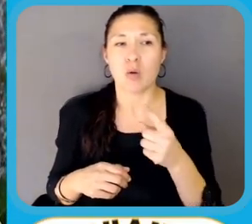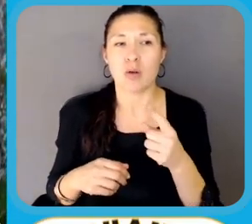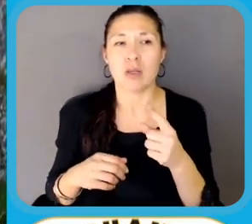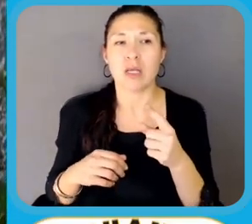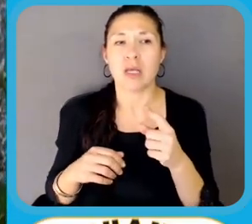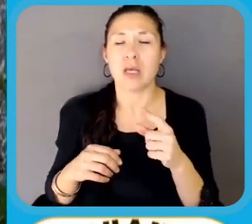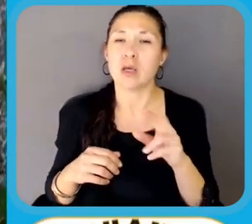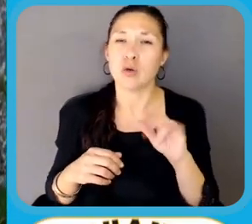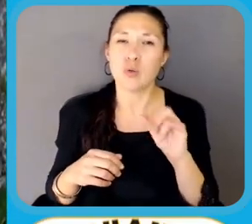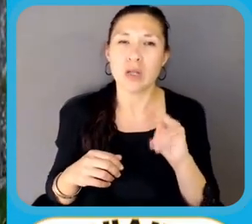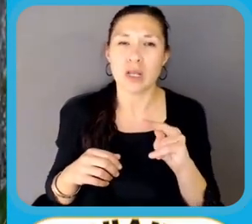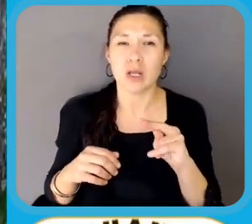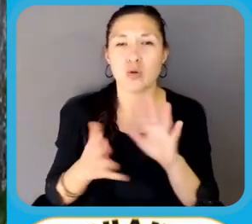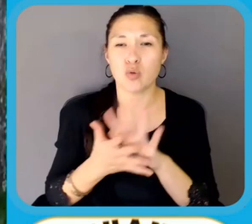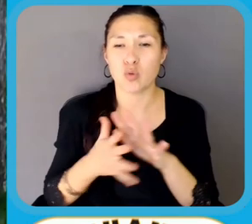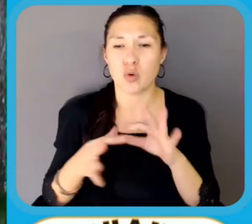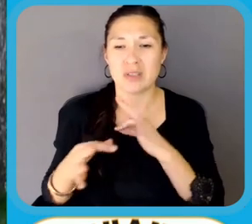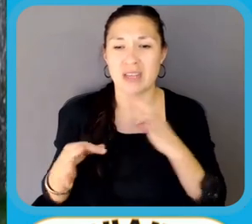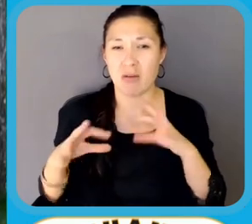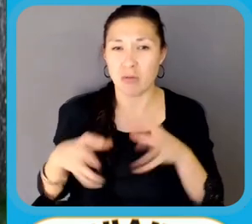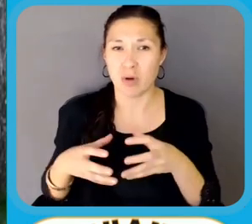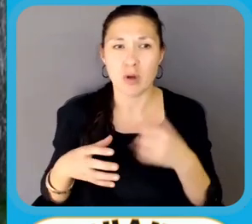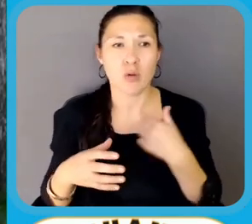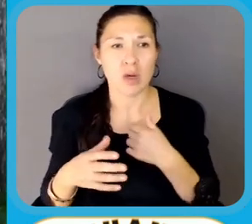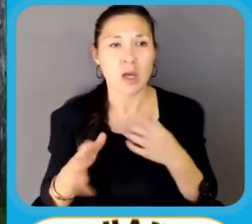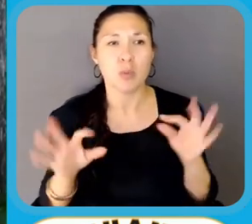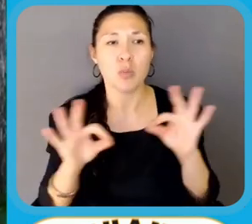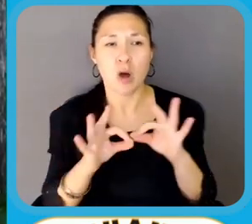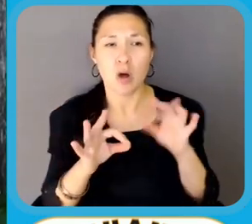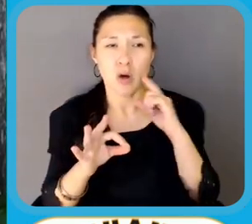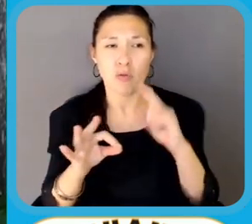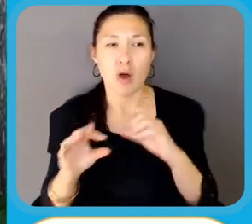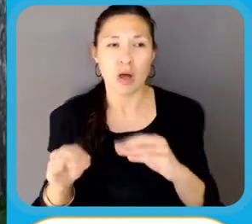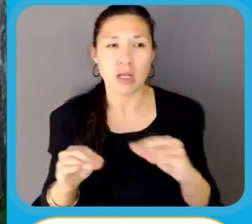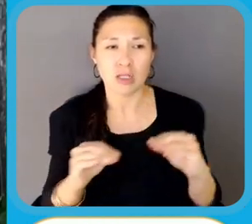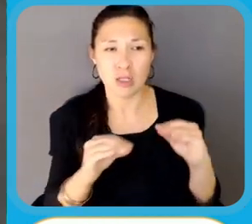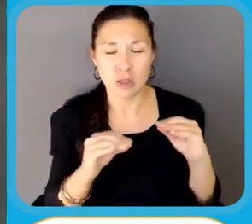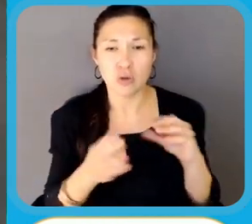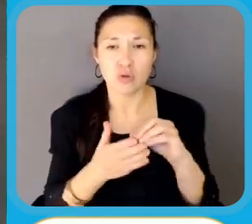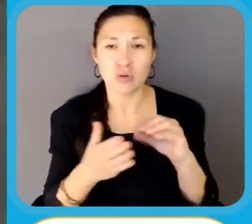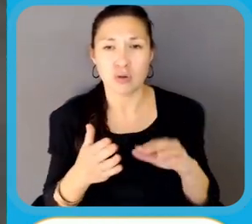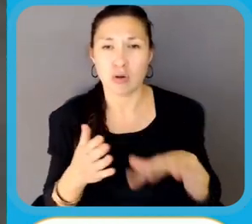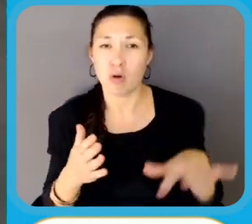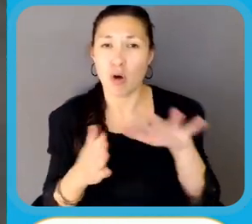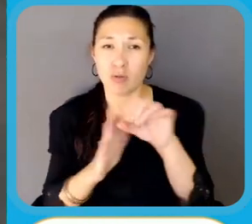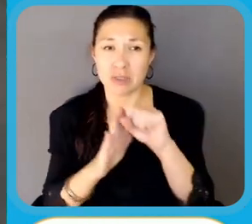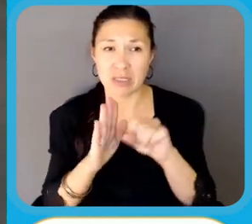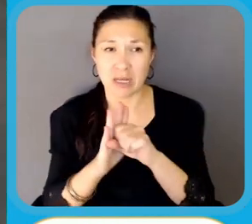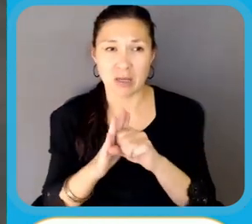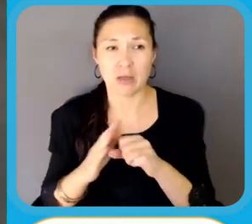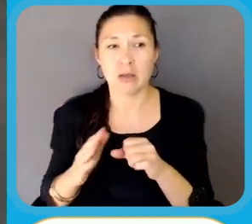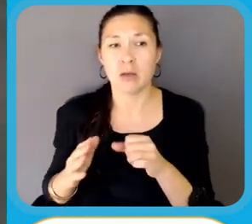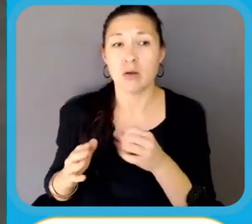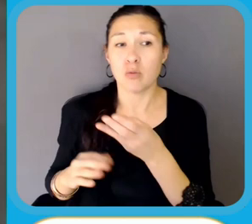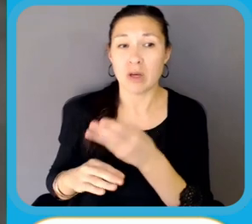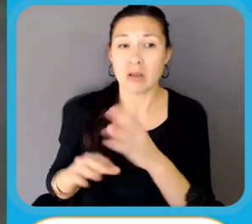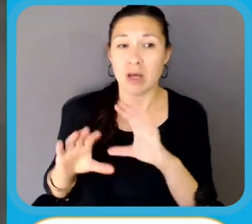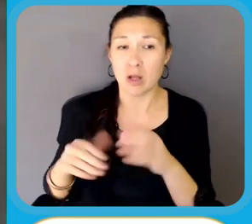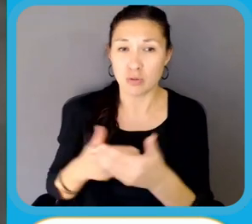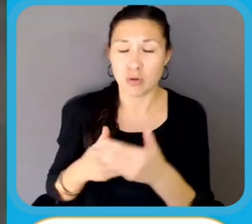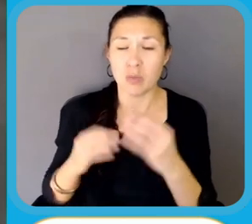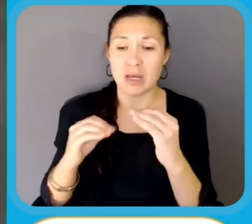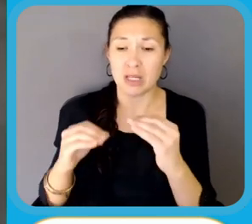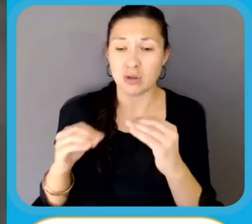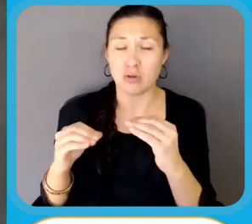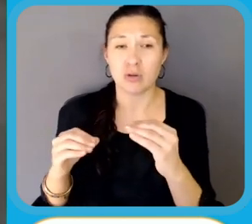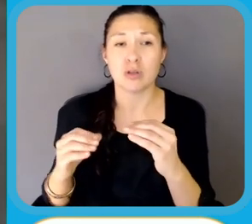this day essential to the education of students across the state. we're in the classroom, we're teaching our students. Yes,